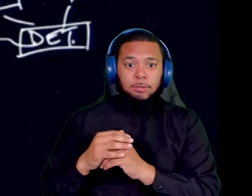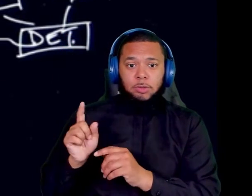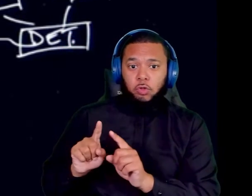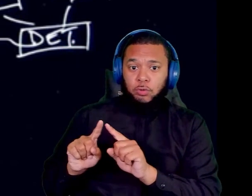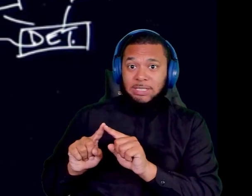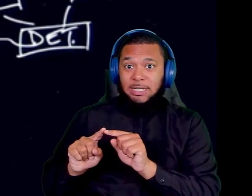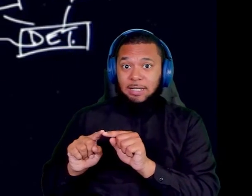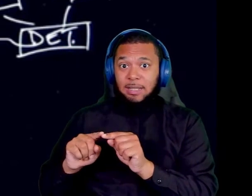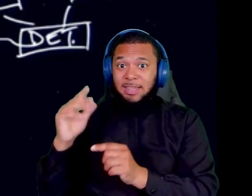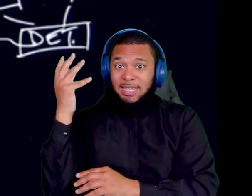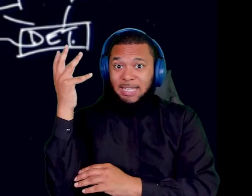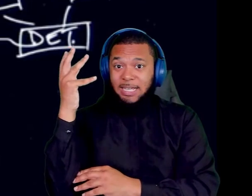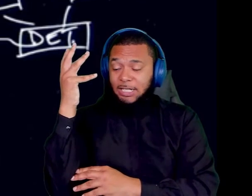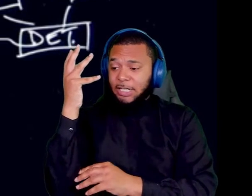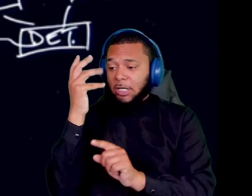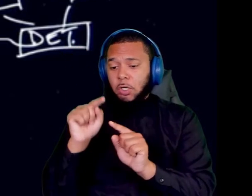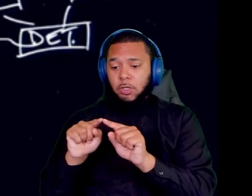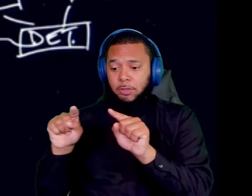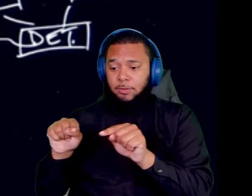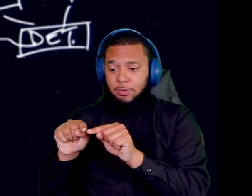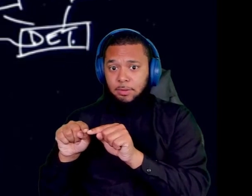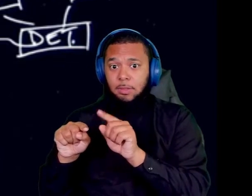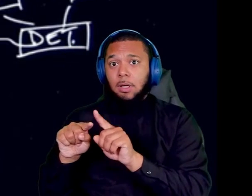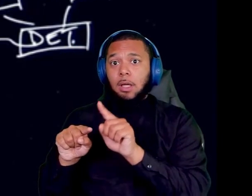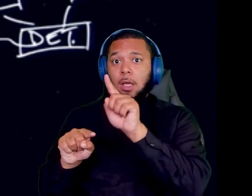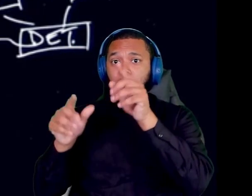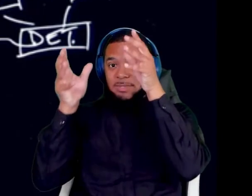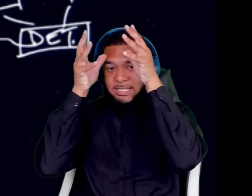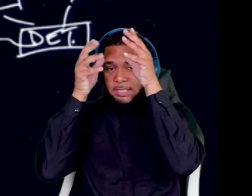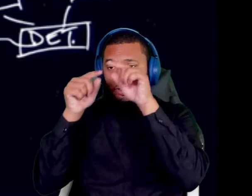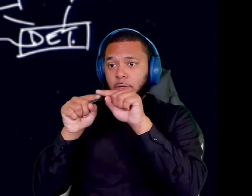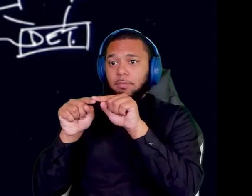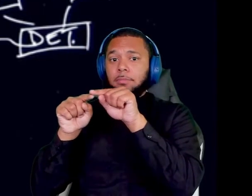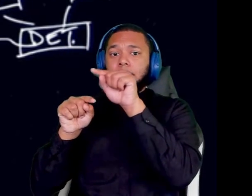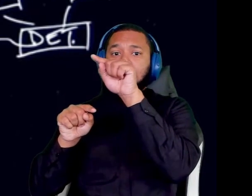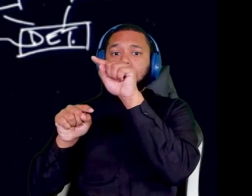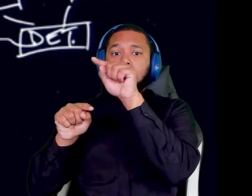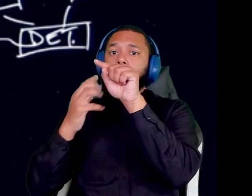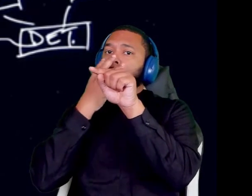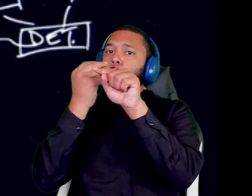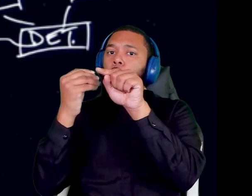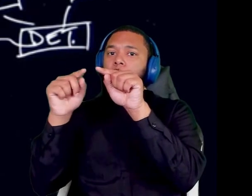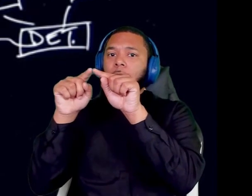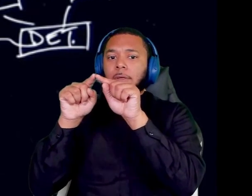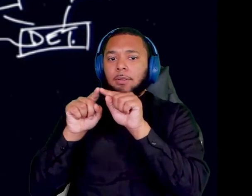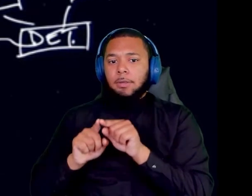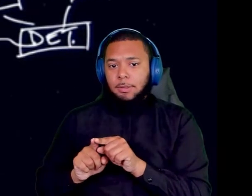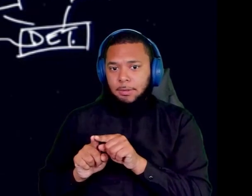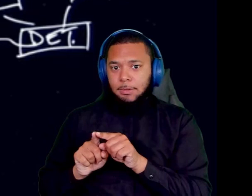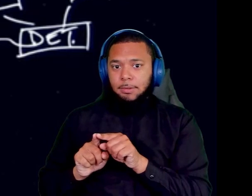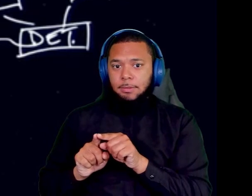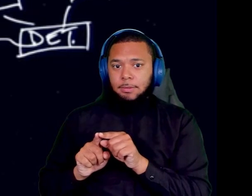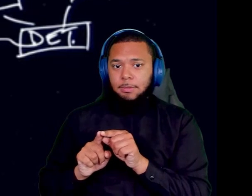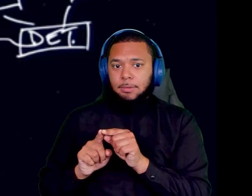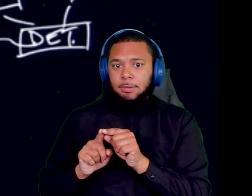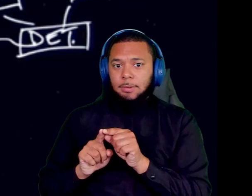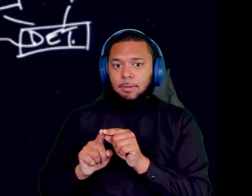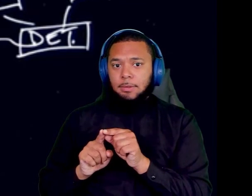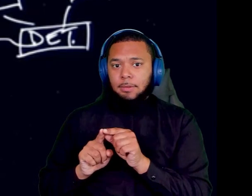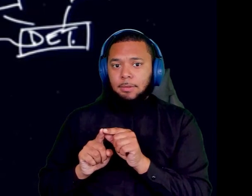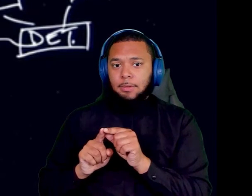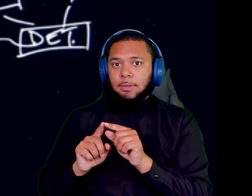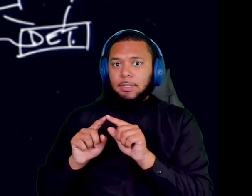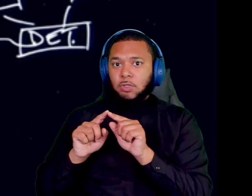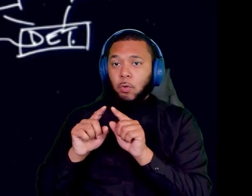goes to the deer from the oak tree. And from the deer, the matter and energy would go to the wolf, and that would be the arrow